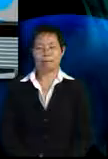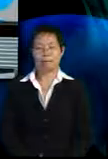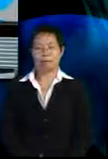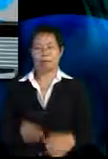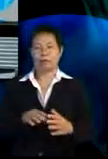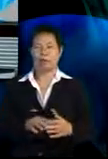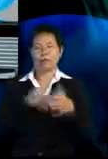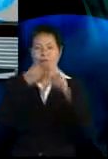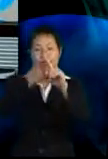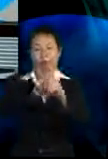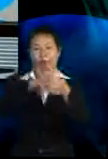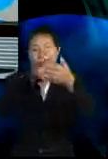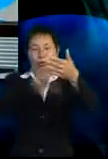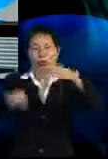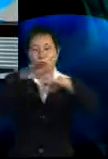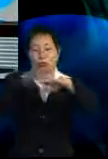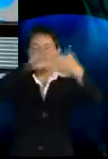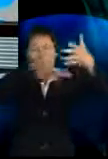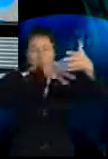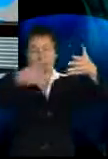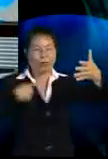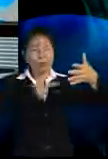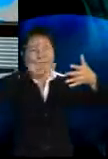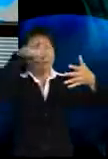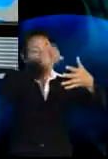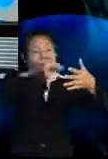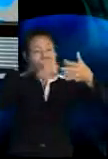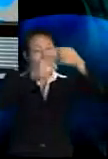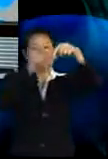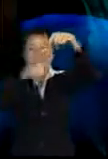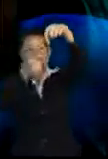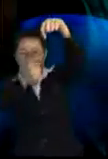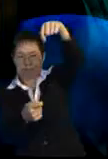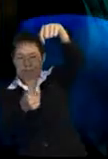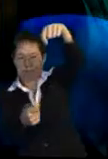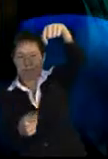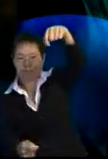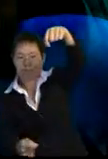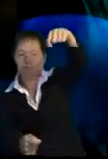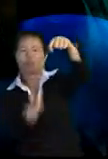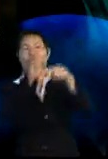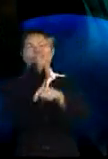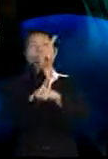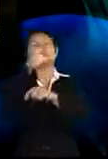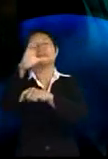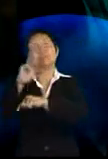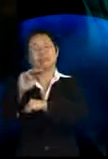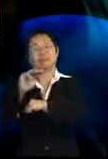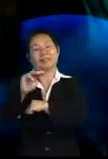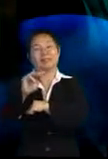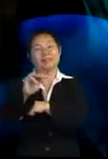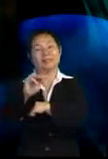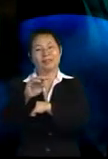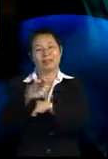Based on the readings of the table, we can guess that the extension of the spring is 12 centimeters when